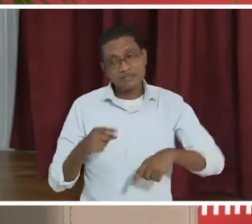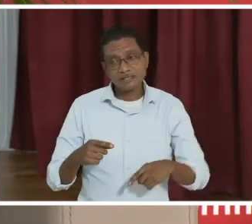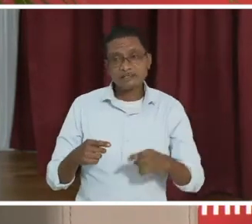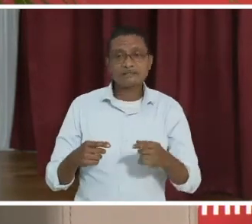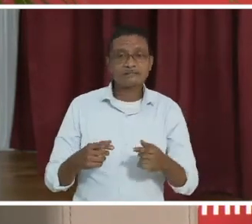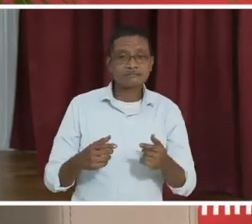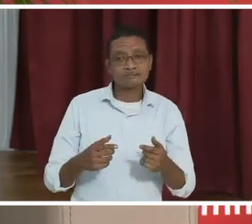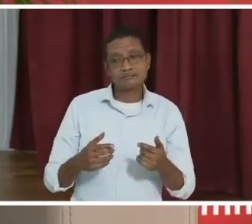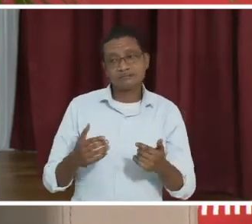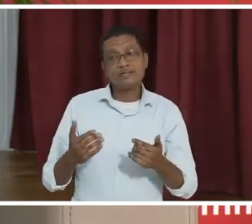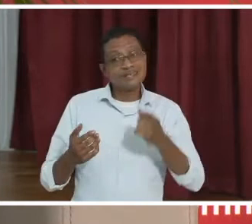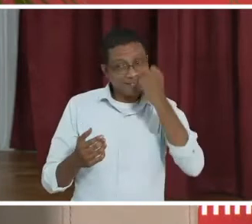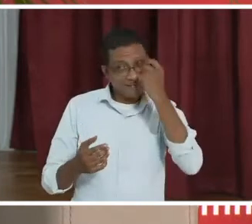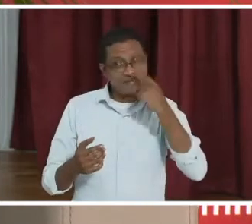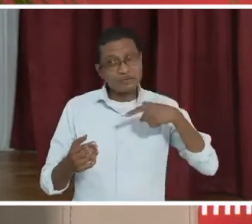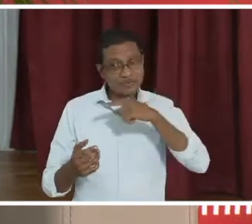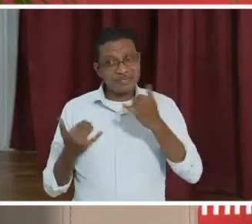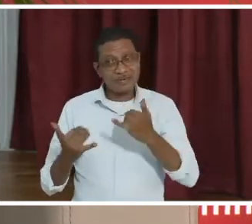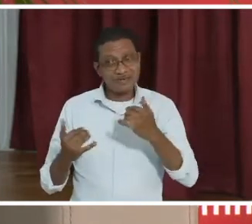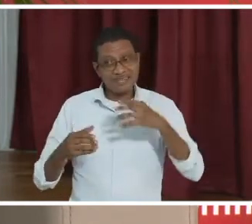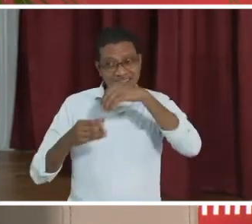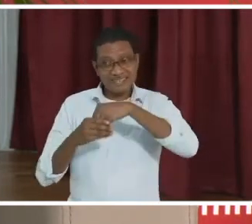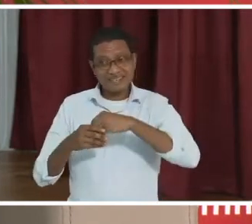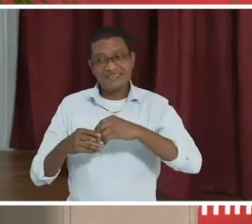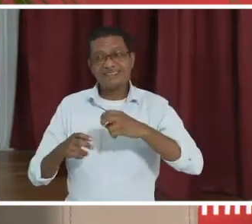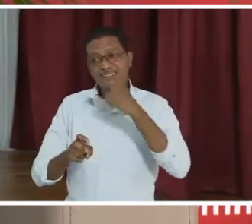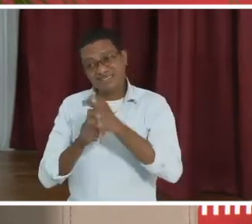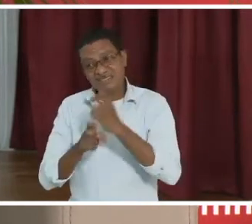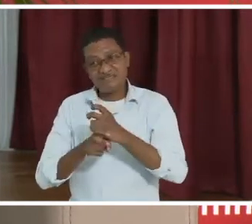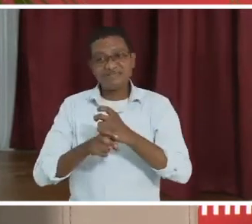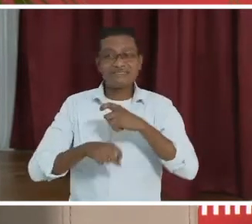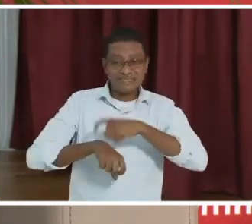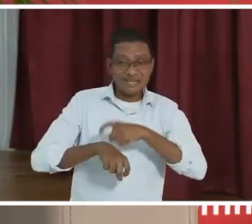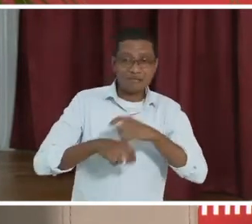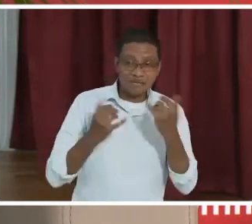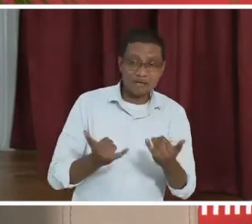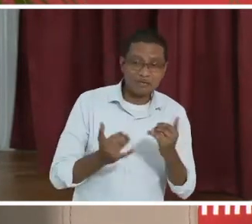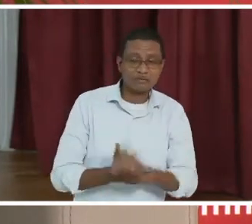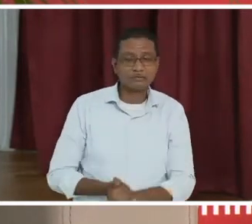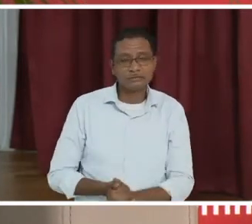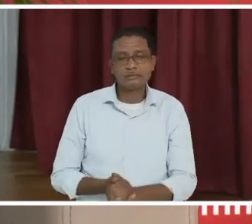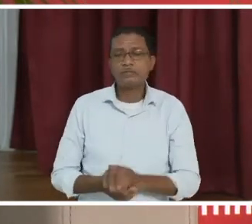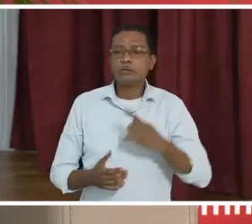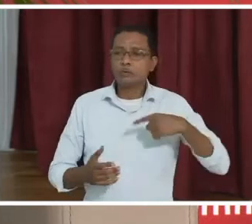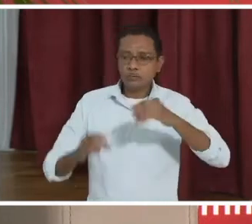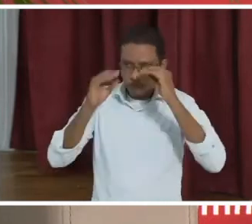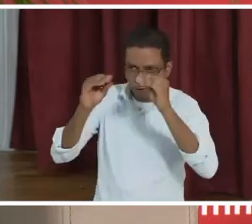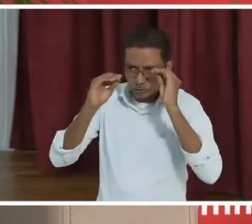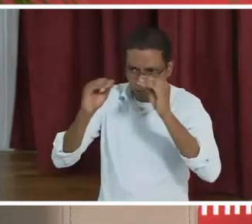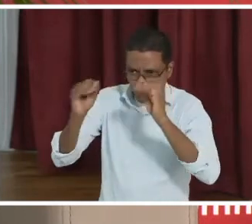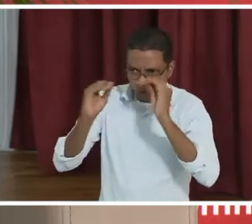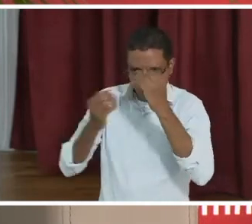would be prepared and educated and equipped with all that you need so that you would be in a better position, if not today,